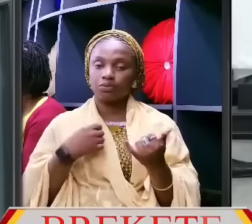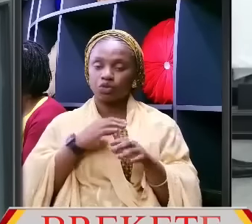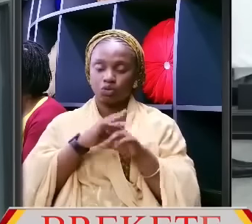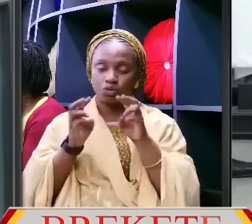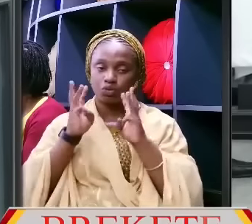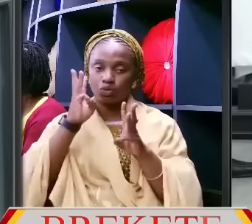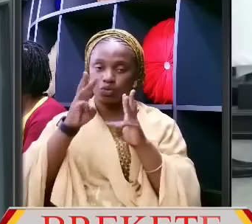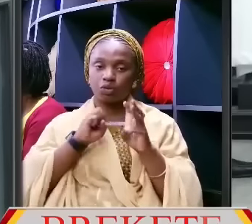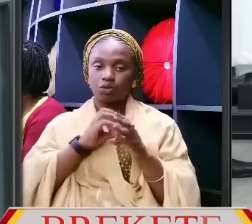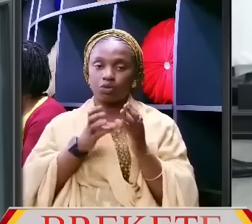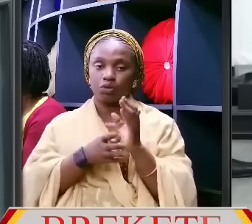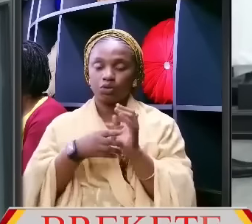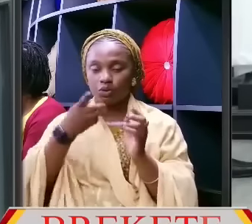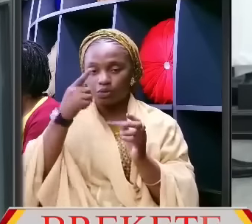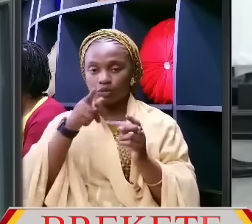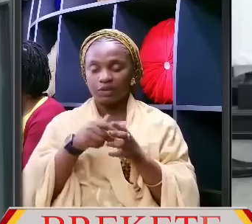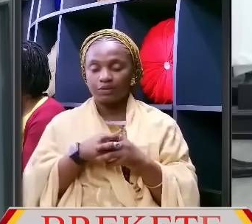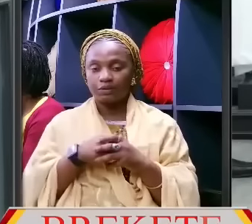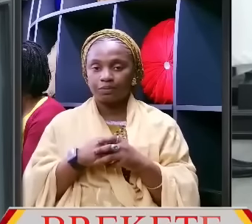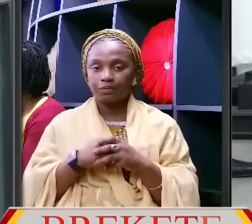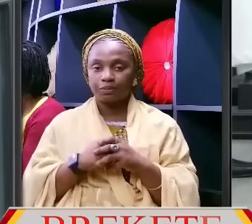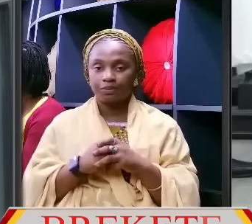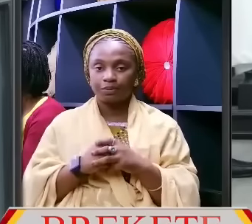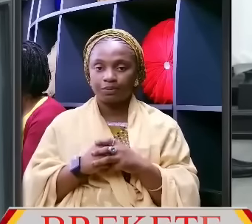I'll go hold on for you. Sir. About the house matter, ma?